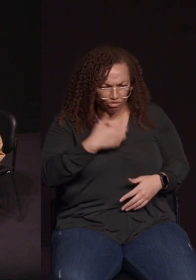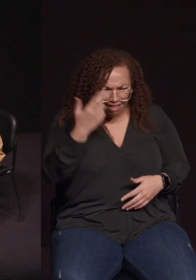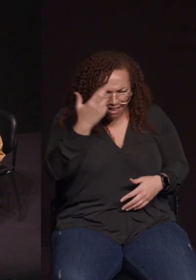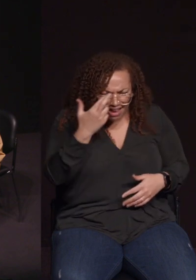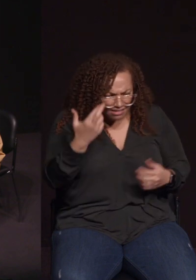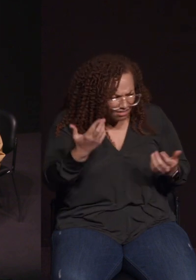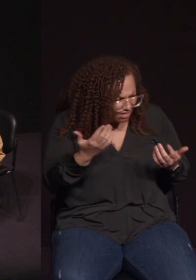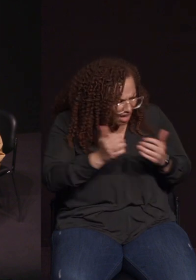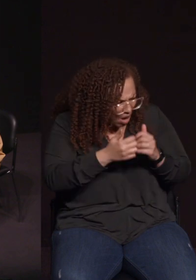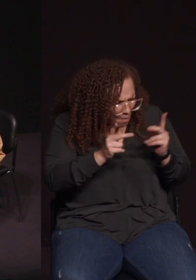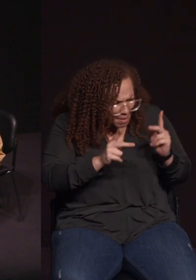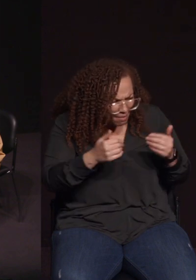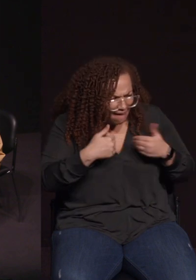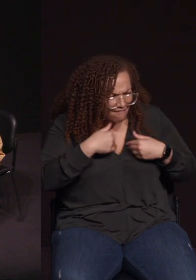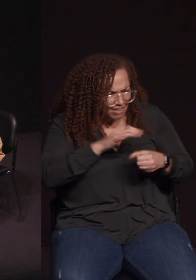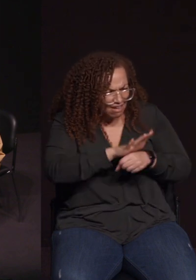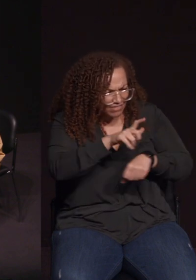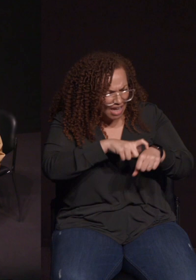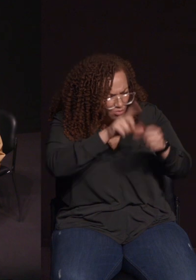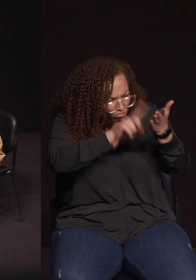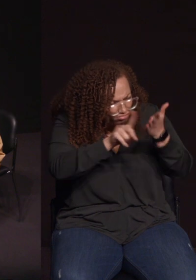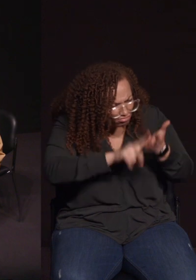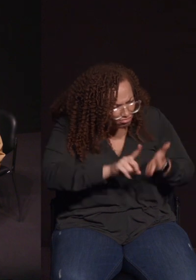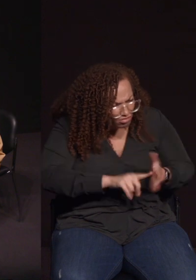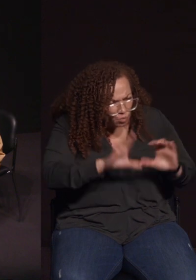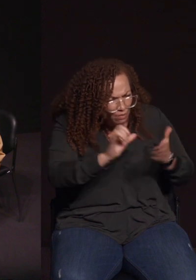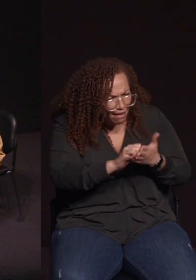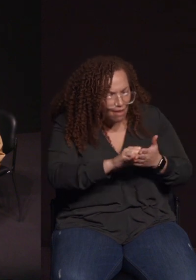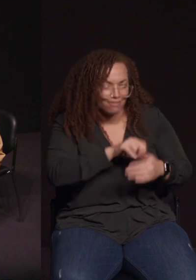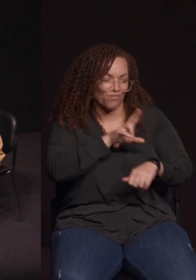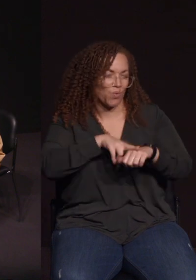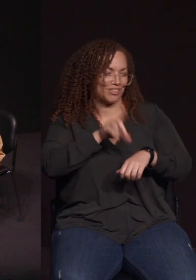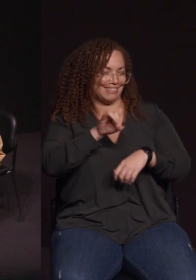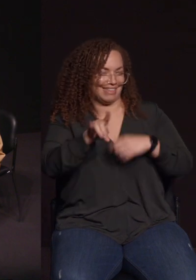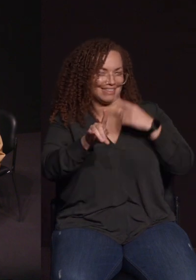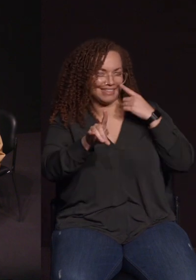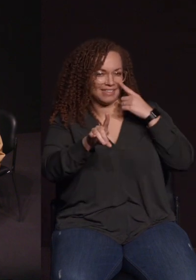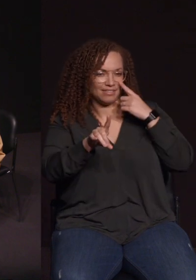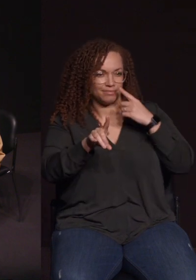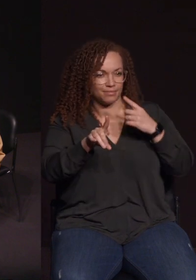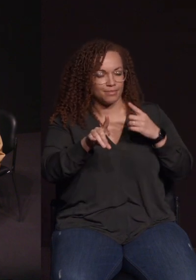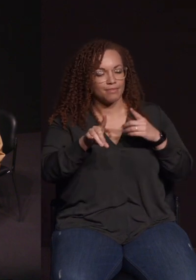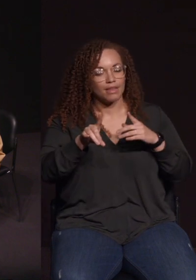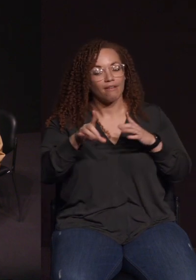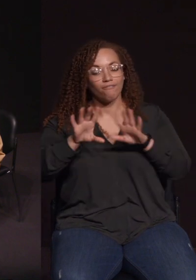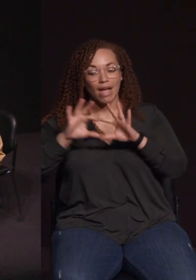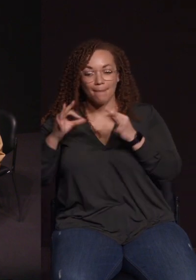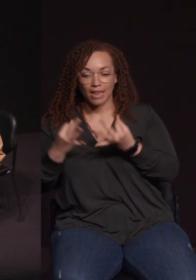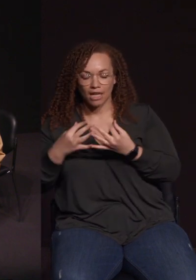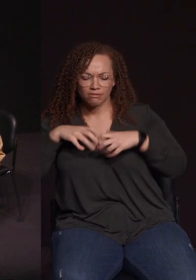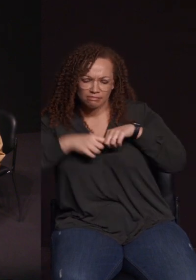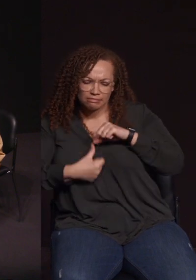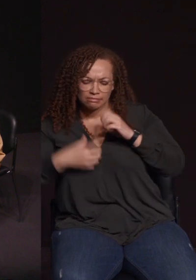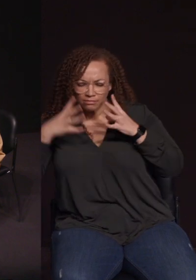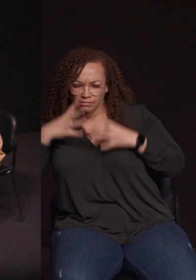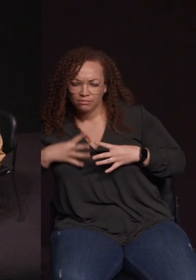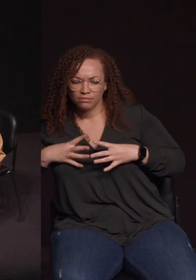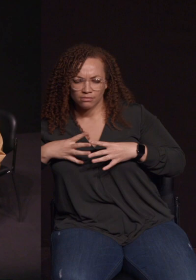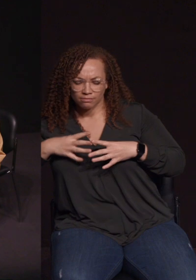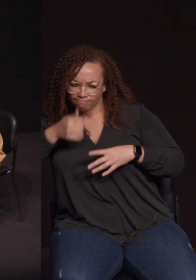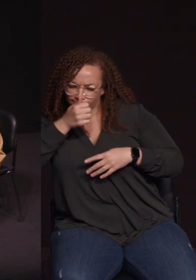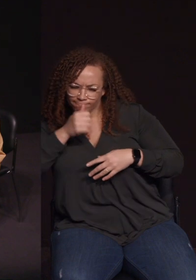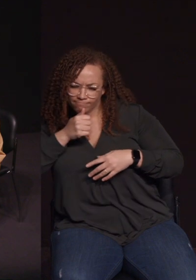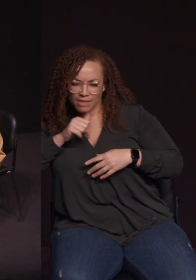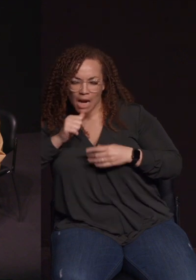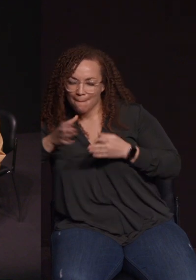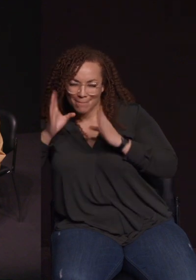even research or do this? Of course they did. While the family is not paying attention, we're going to go up under them, and we're going